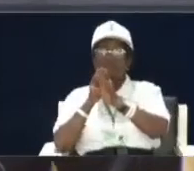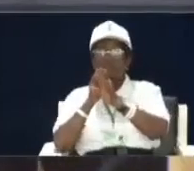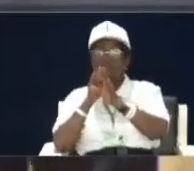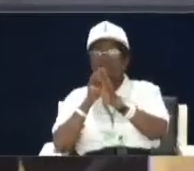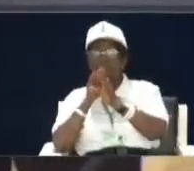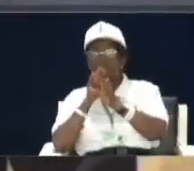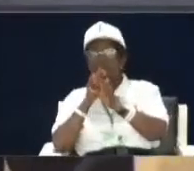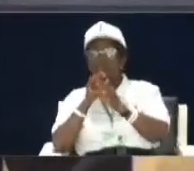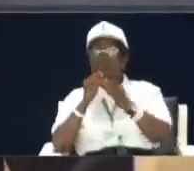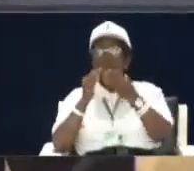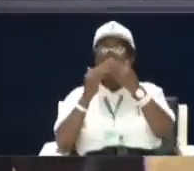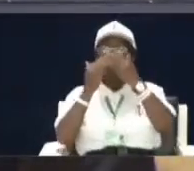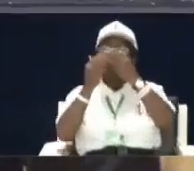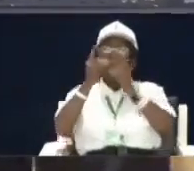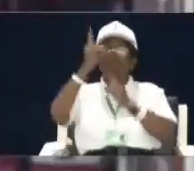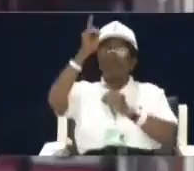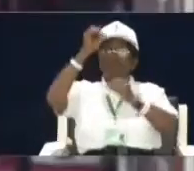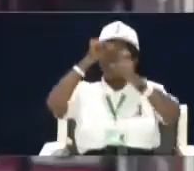Thank you, Father.